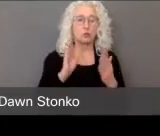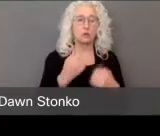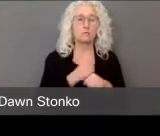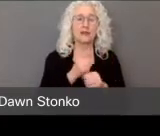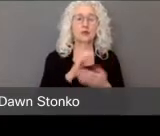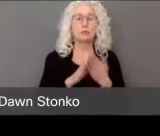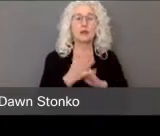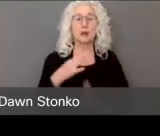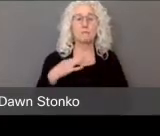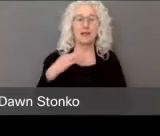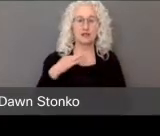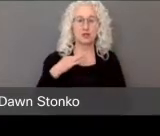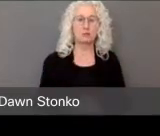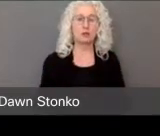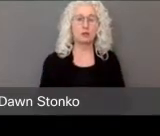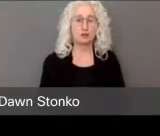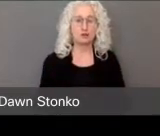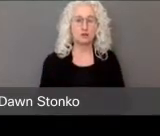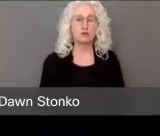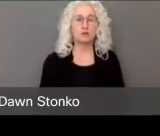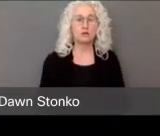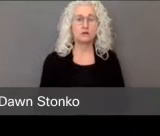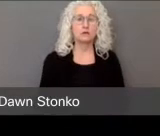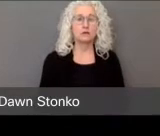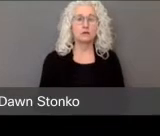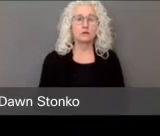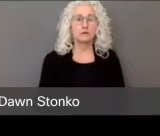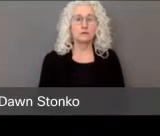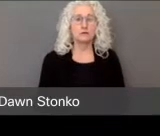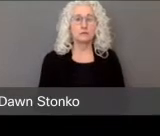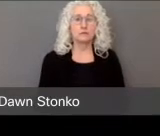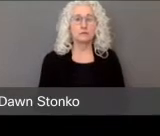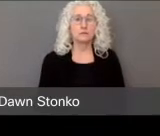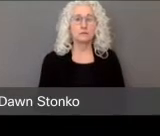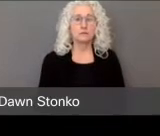That's kind of the gist of that. Next slide, please.